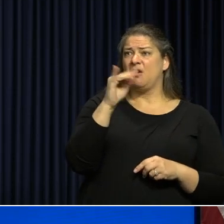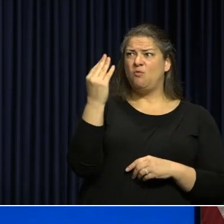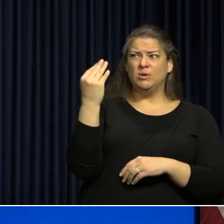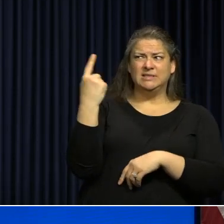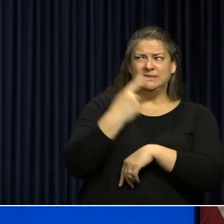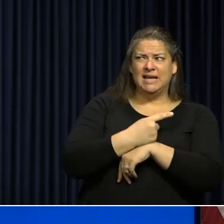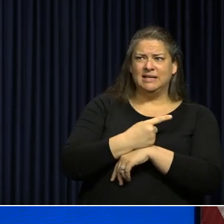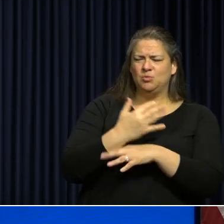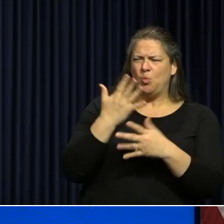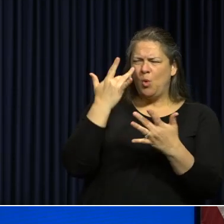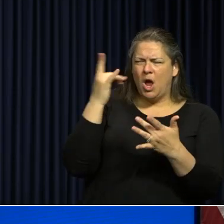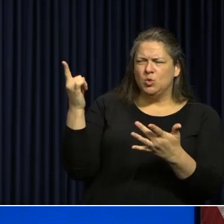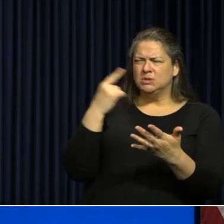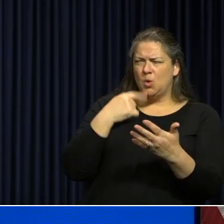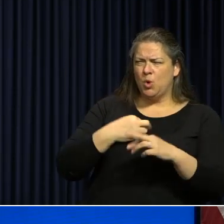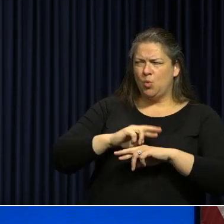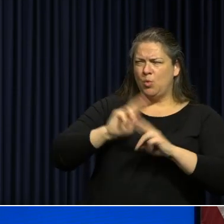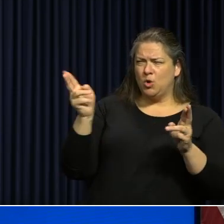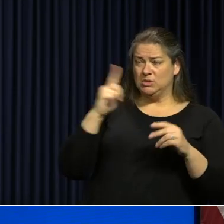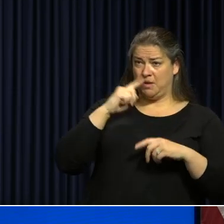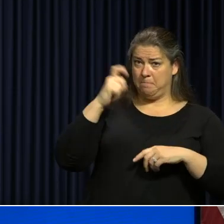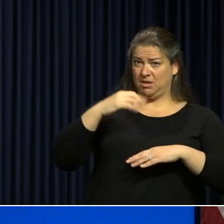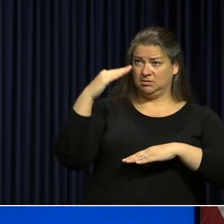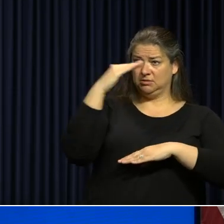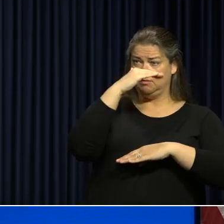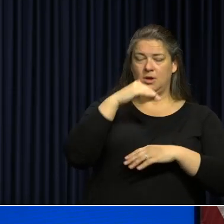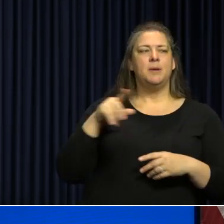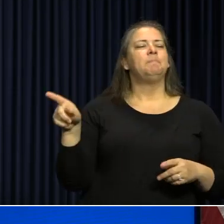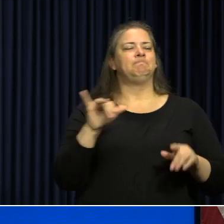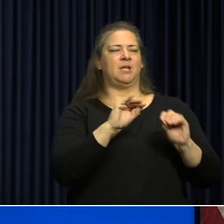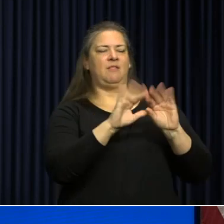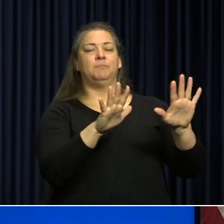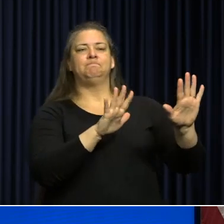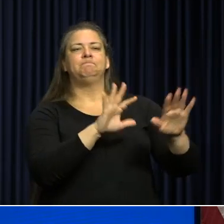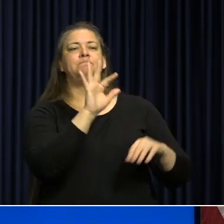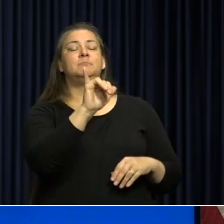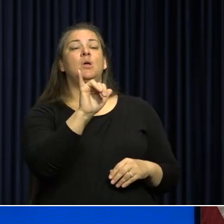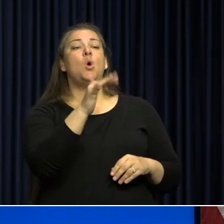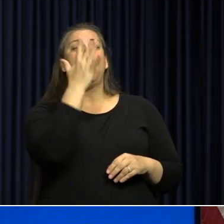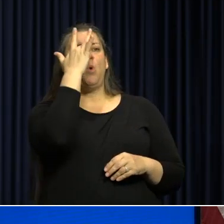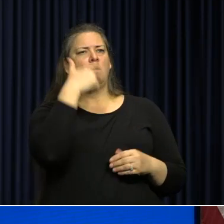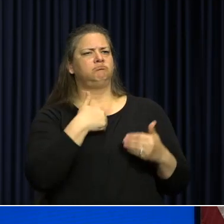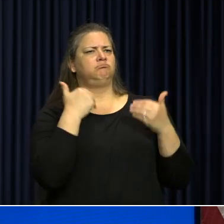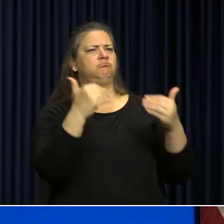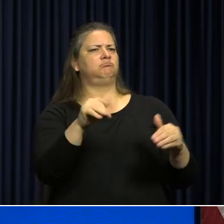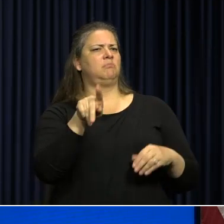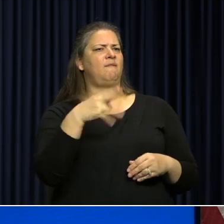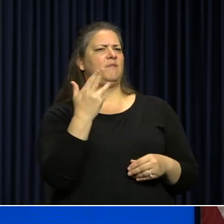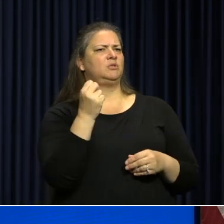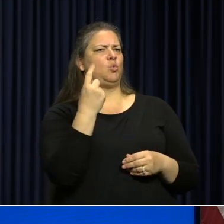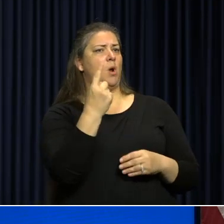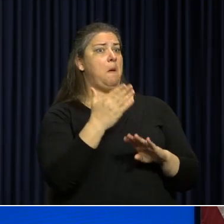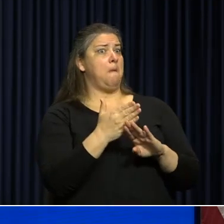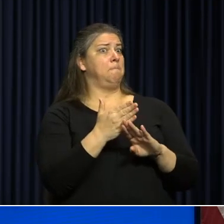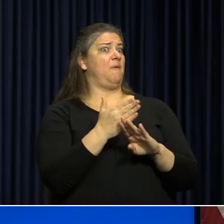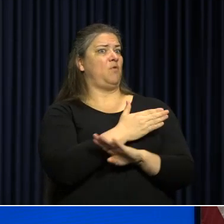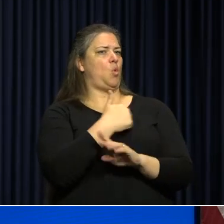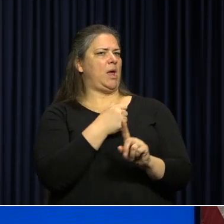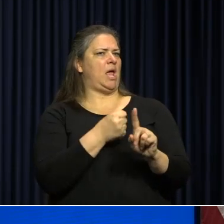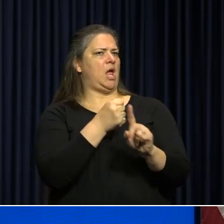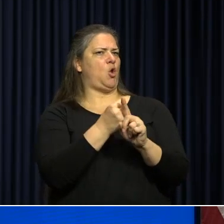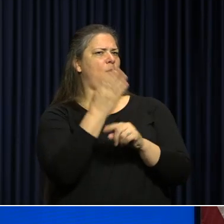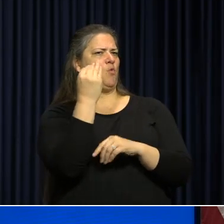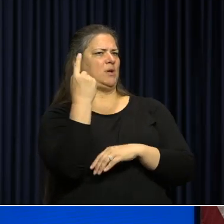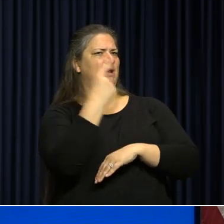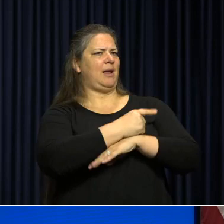can you clarify why I think we're ready tomorrow? So the question is why we're moving into phase 1 before we've hit the 14-day